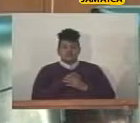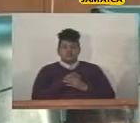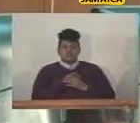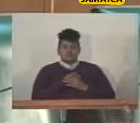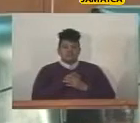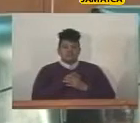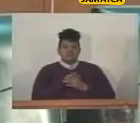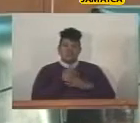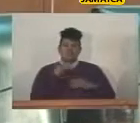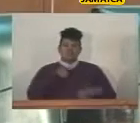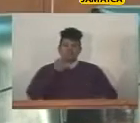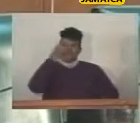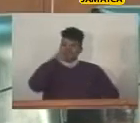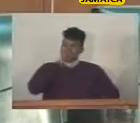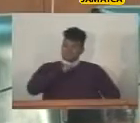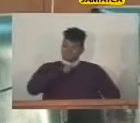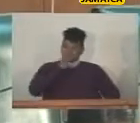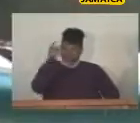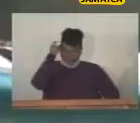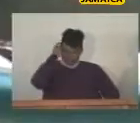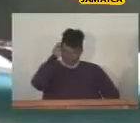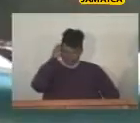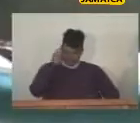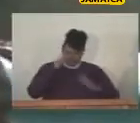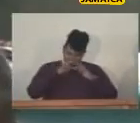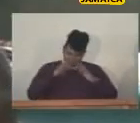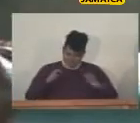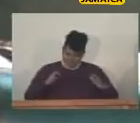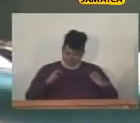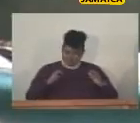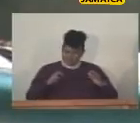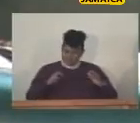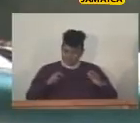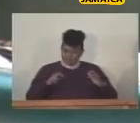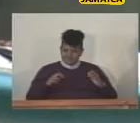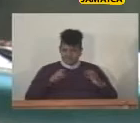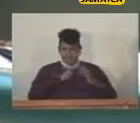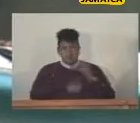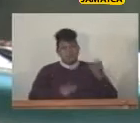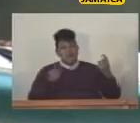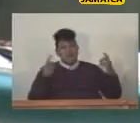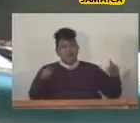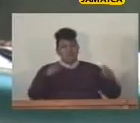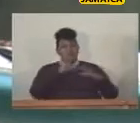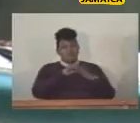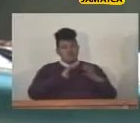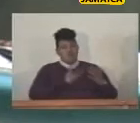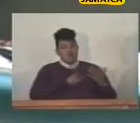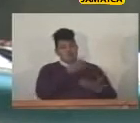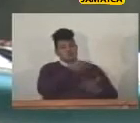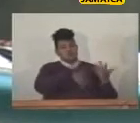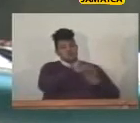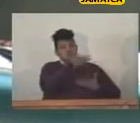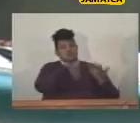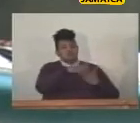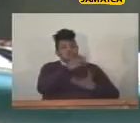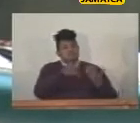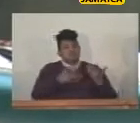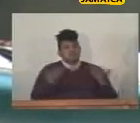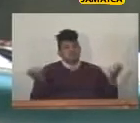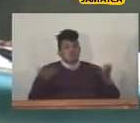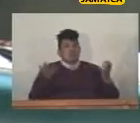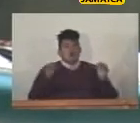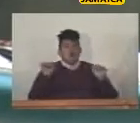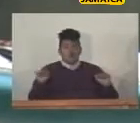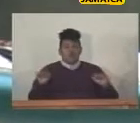asked myself, what is happening in our society? What could